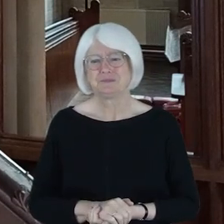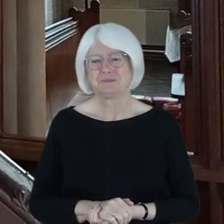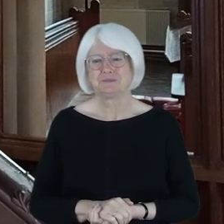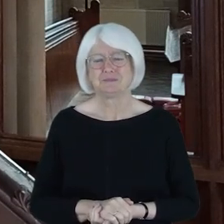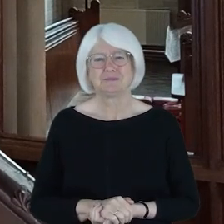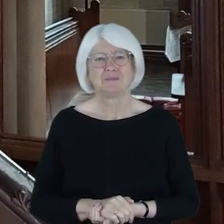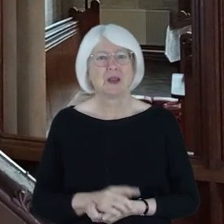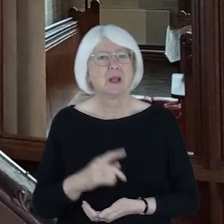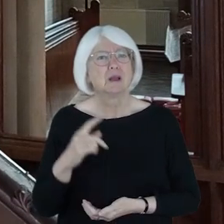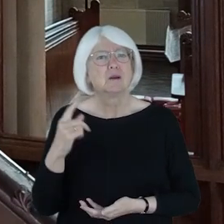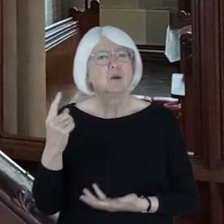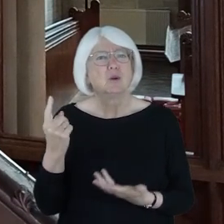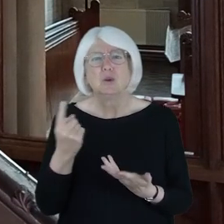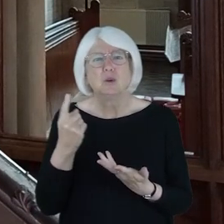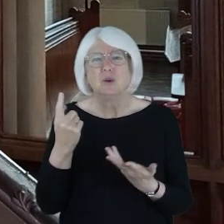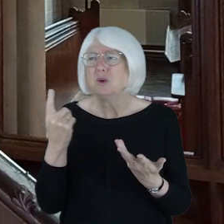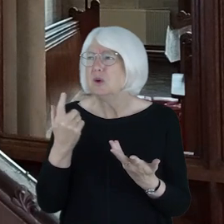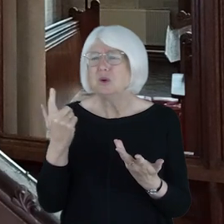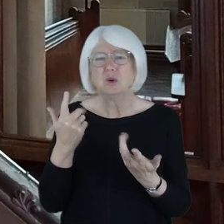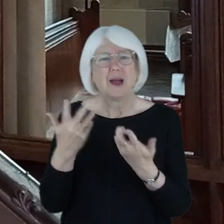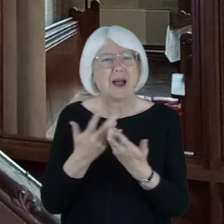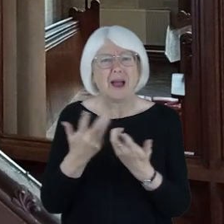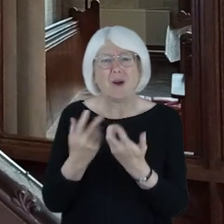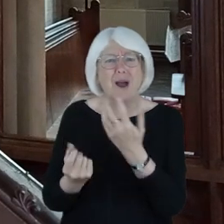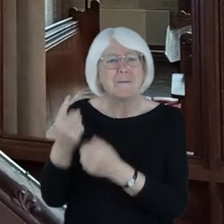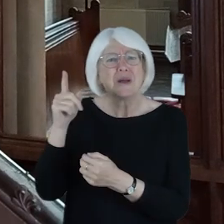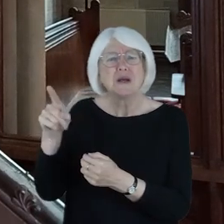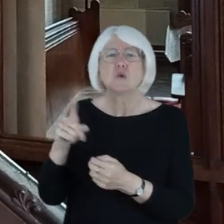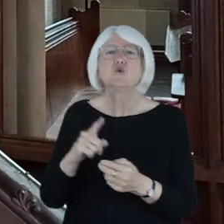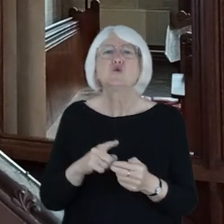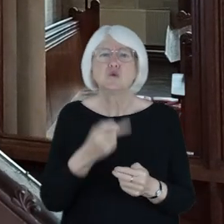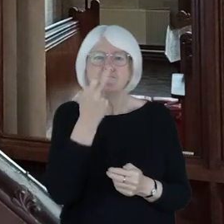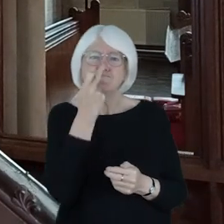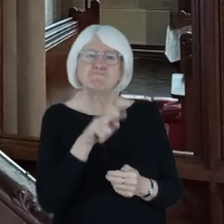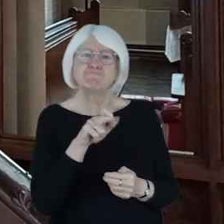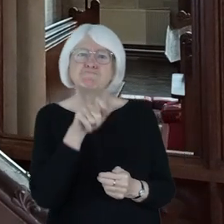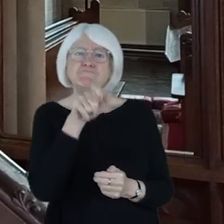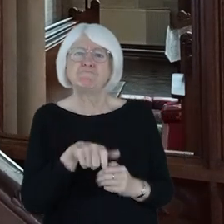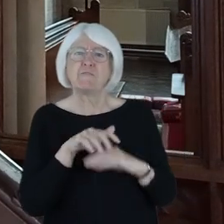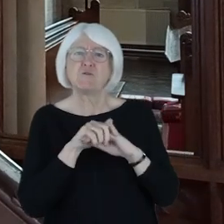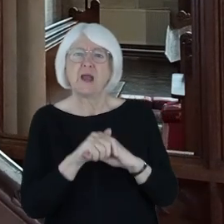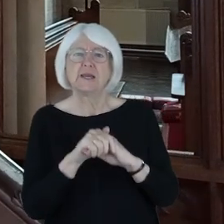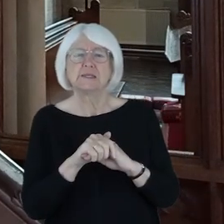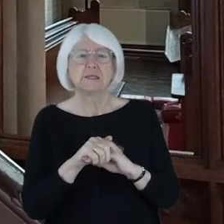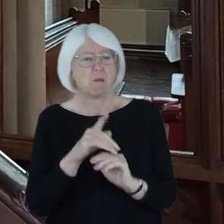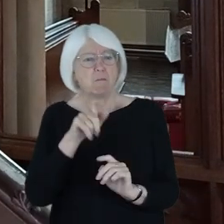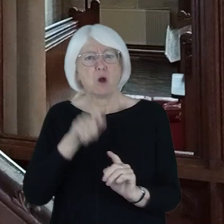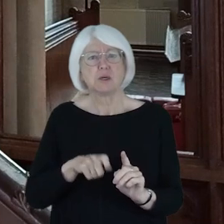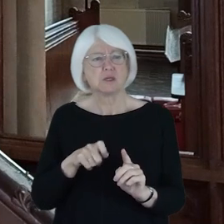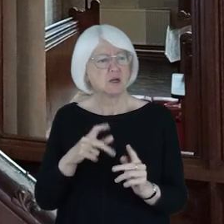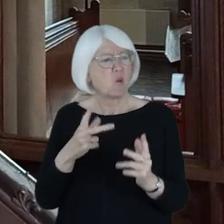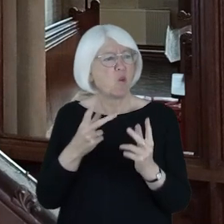And who brought him here? The treachery of friends, the one whose feet he washed, with whom he broke